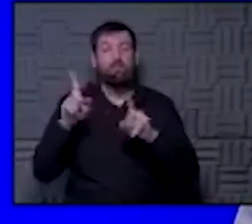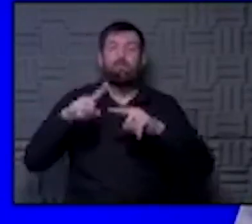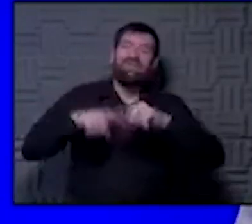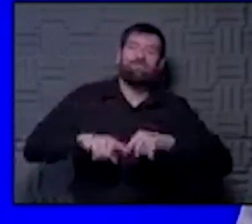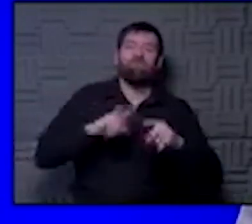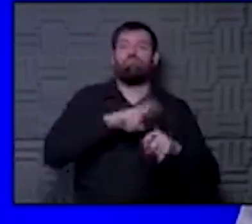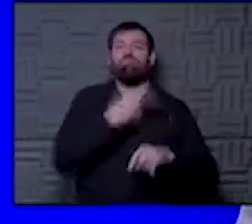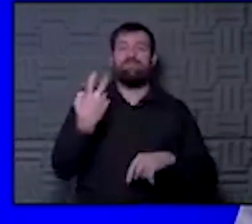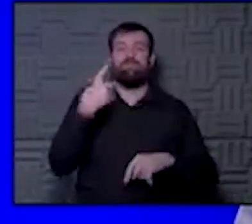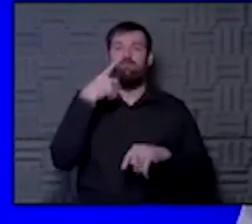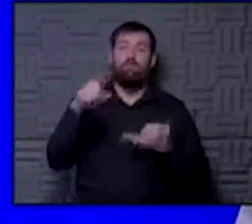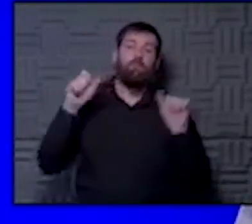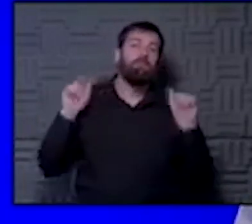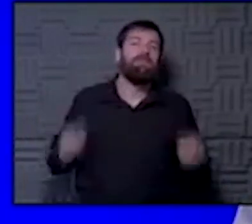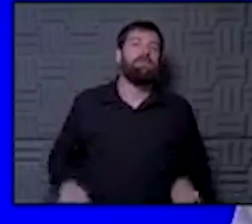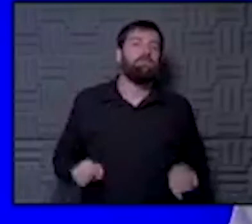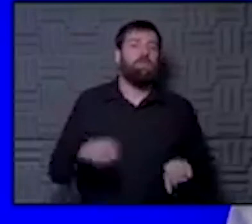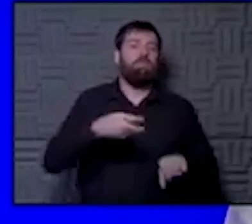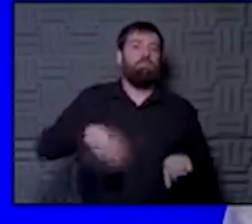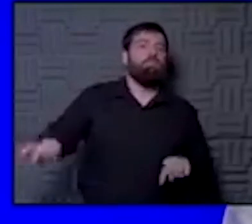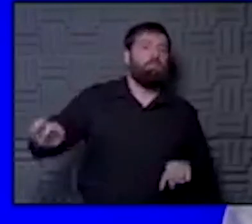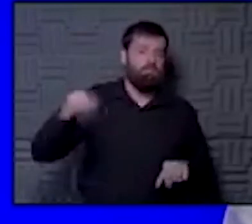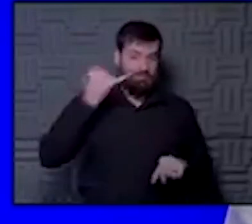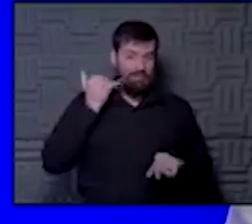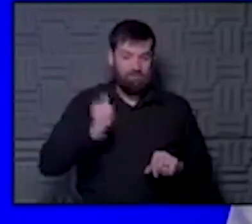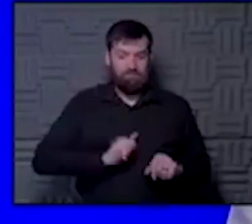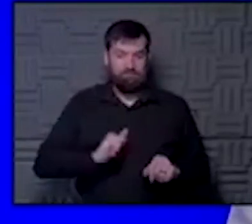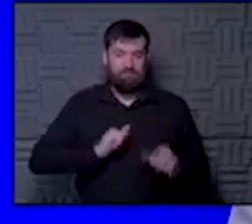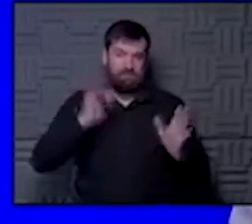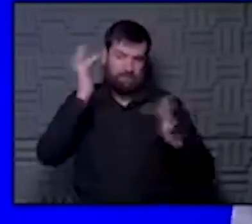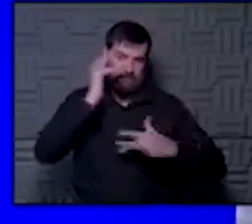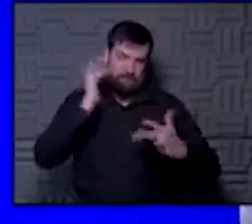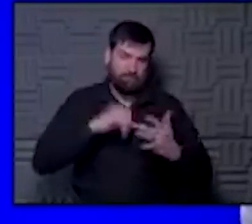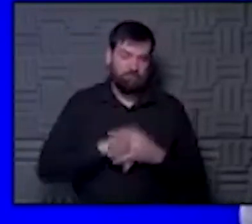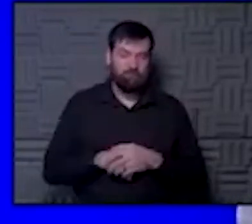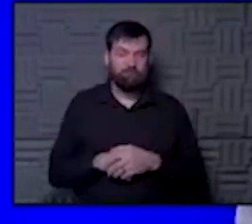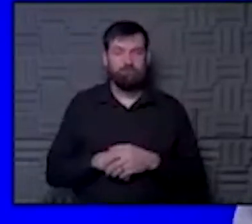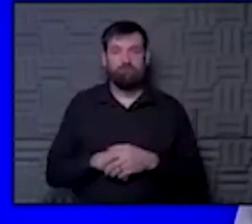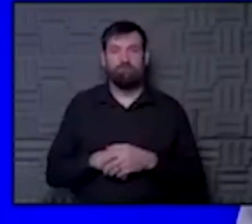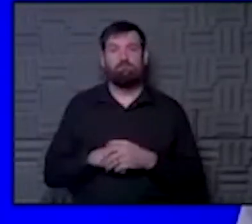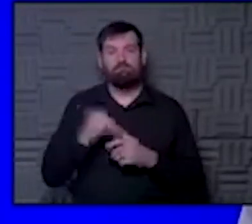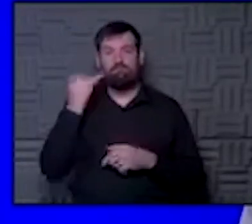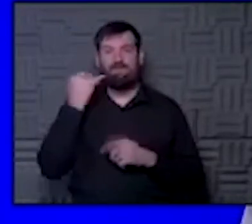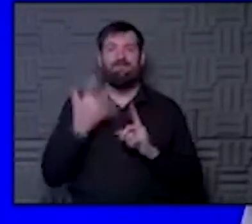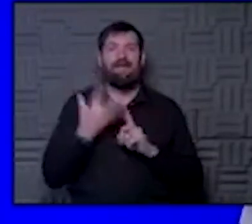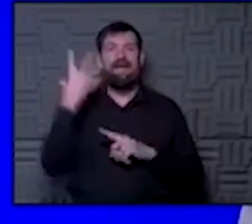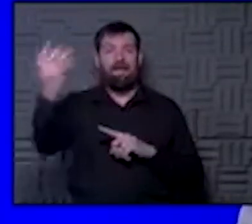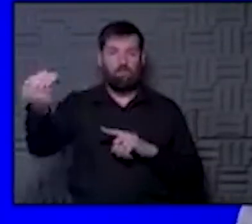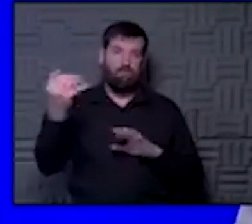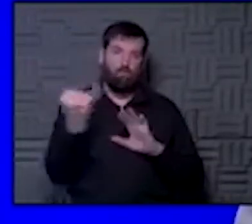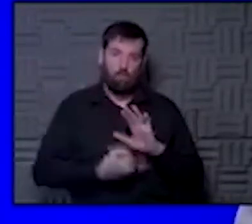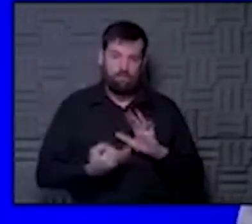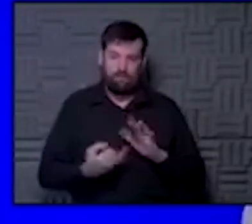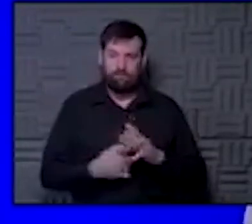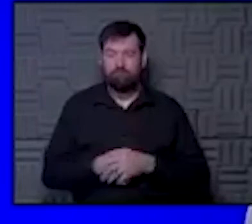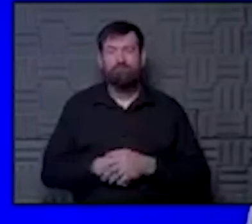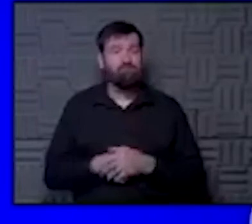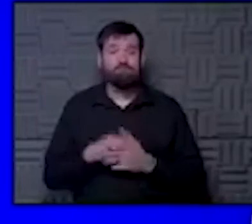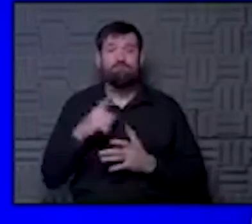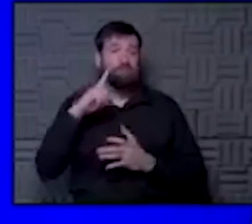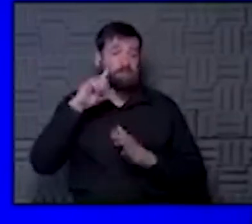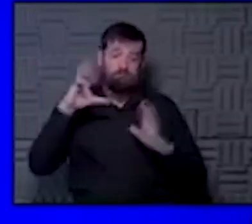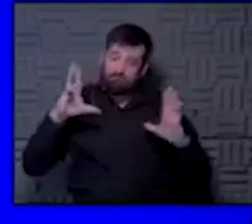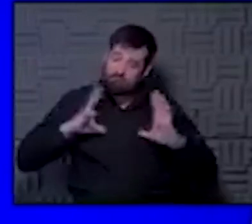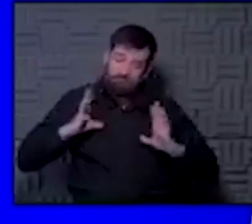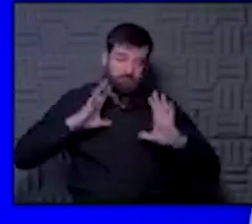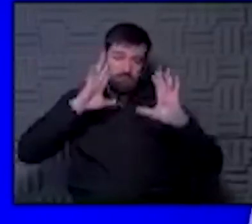the potential transmission of the disease if you have it, if you get out of quarantine at any one of those dates. Now, I think that's great. That's